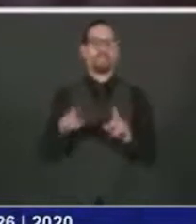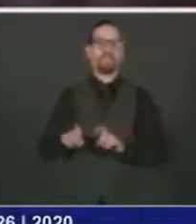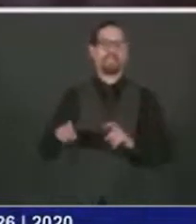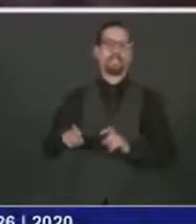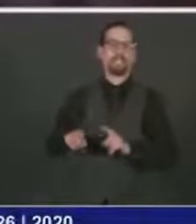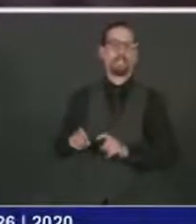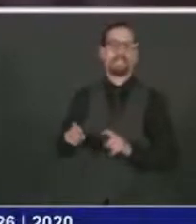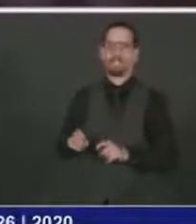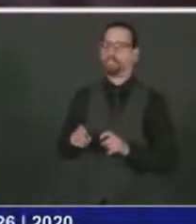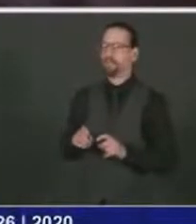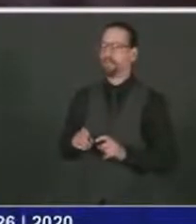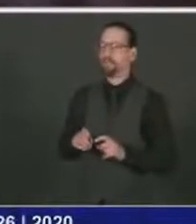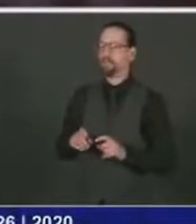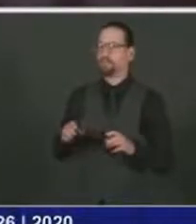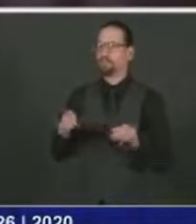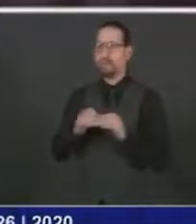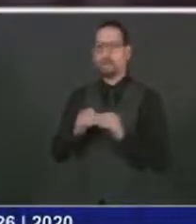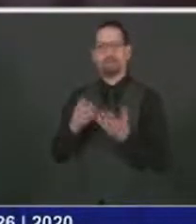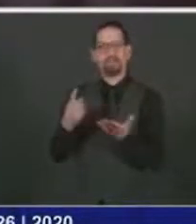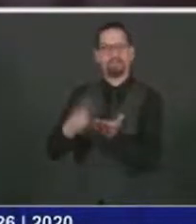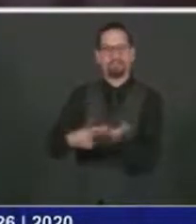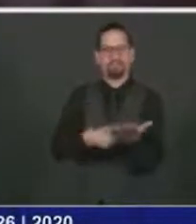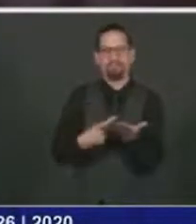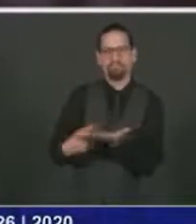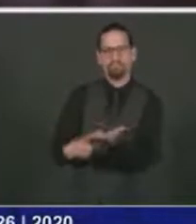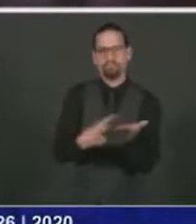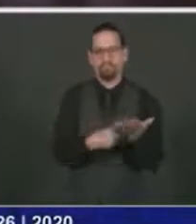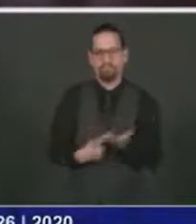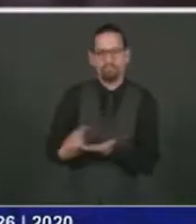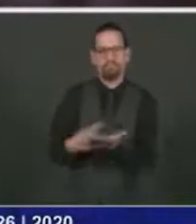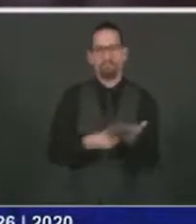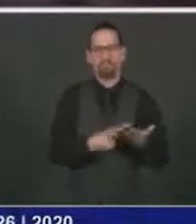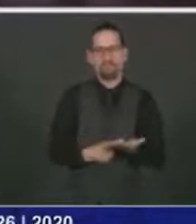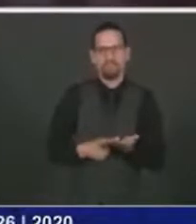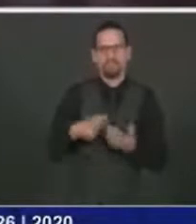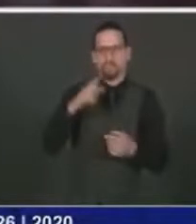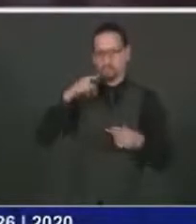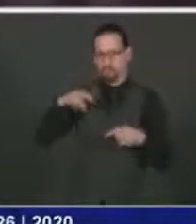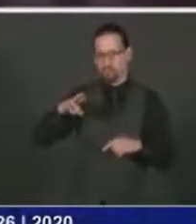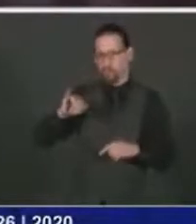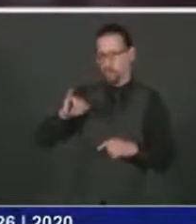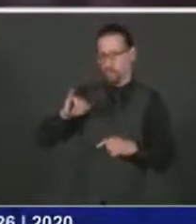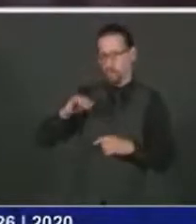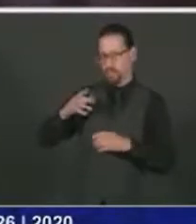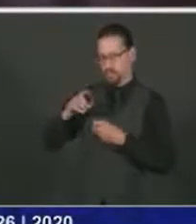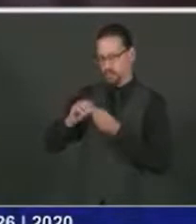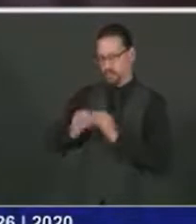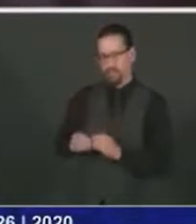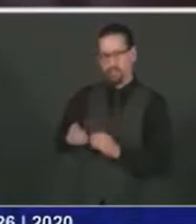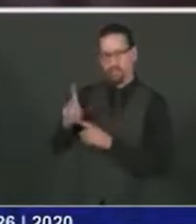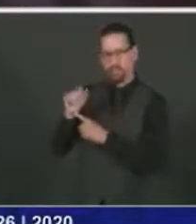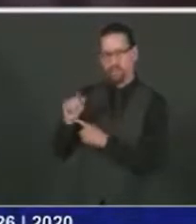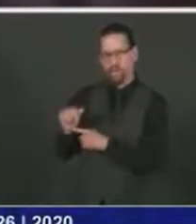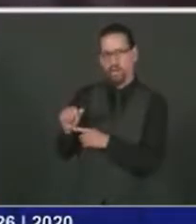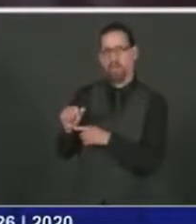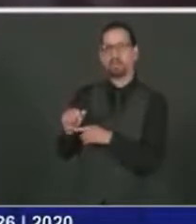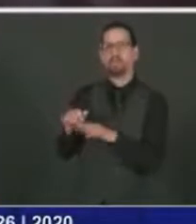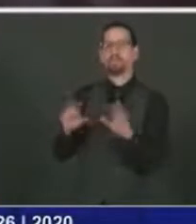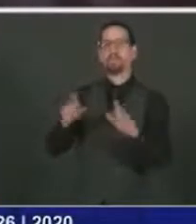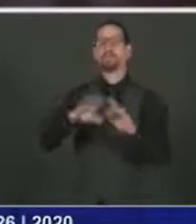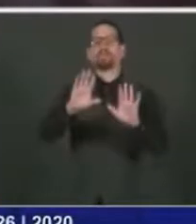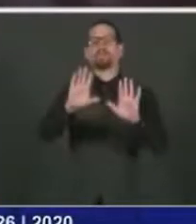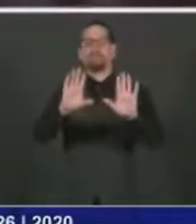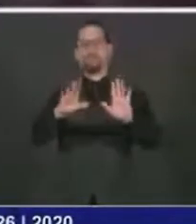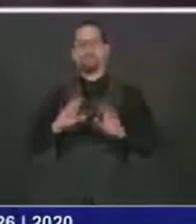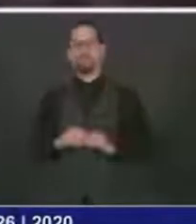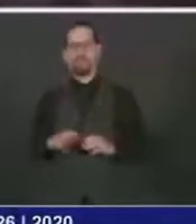more conversations, and frankly, just to see a few more cards of our own data. We started, here's the thing, how we